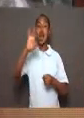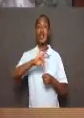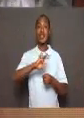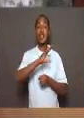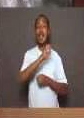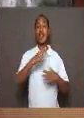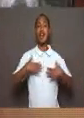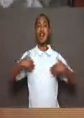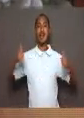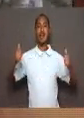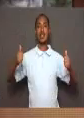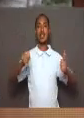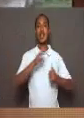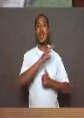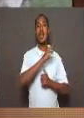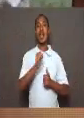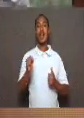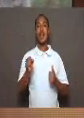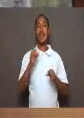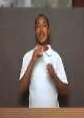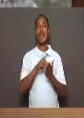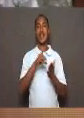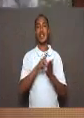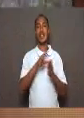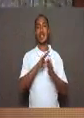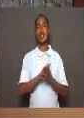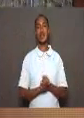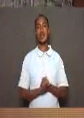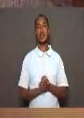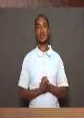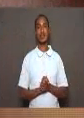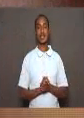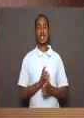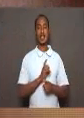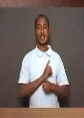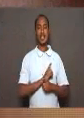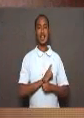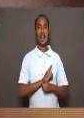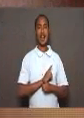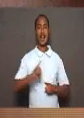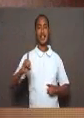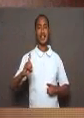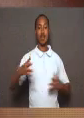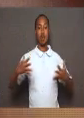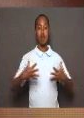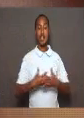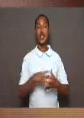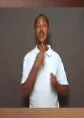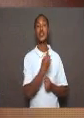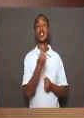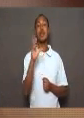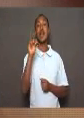plants, animals, and infrastructure. The direct combination of